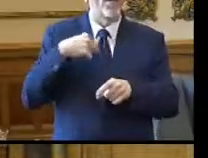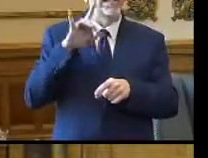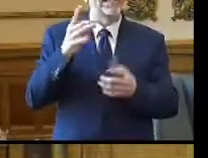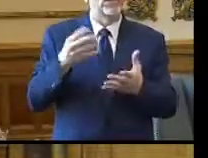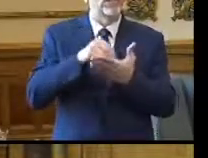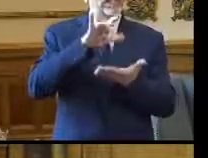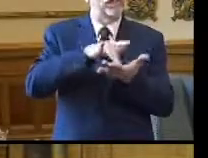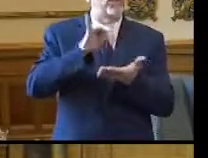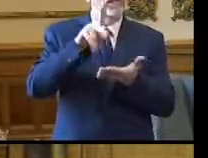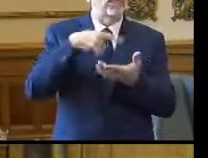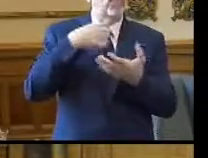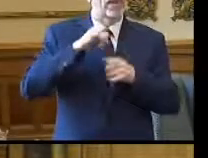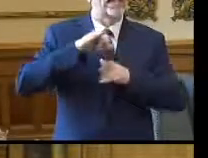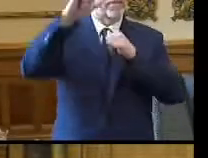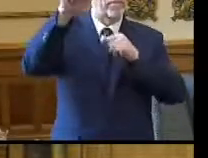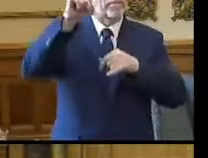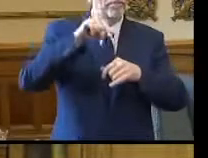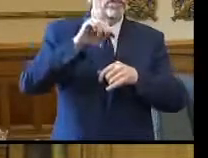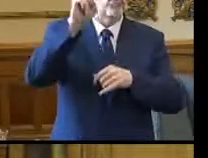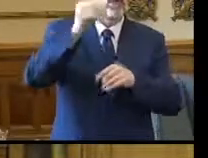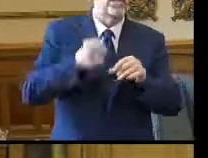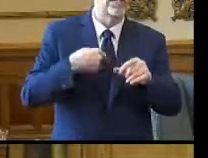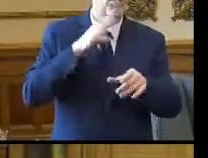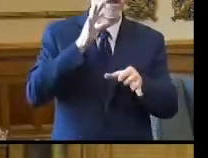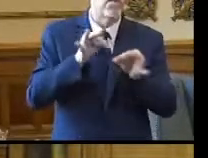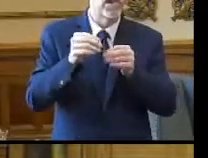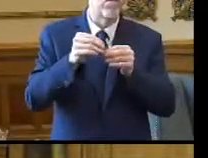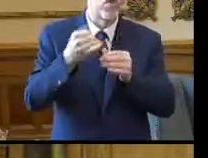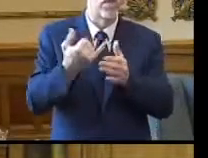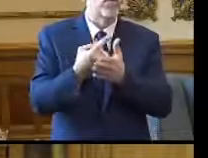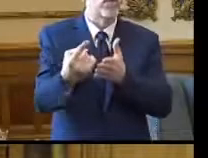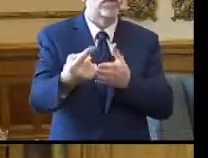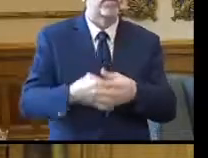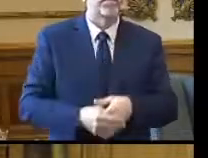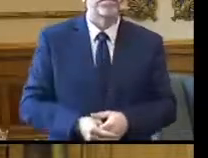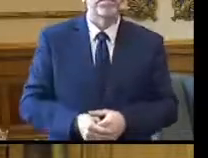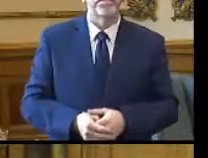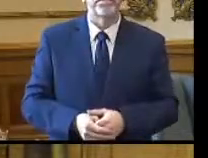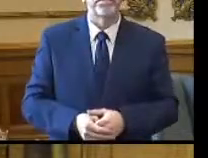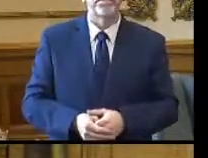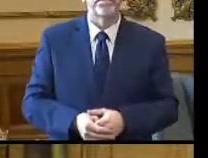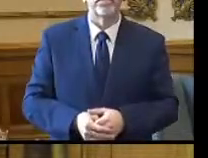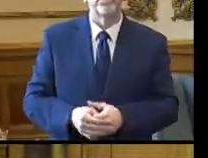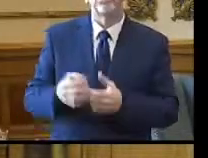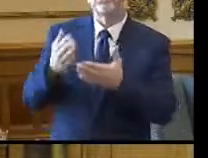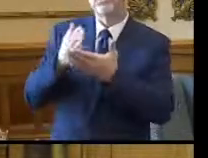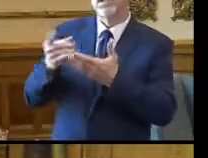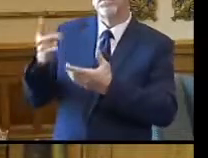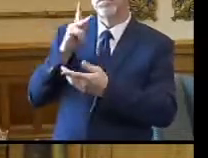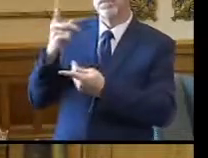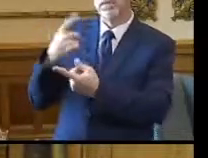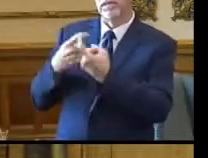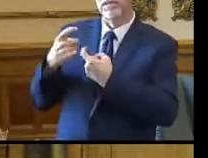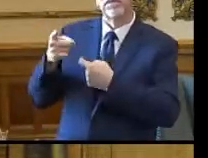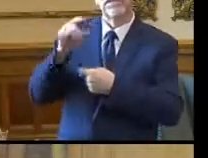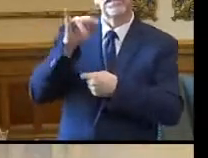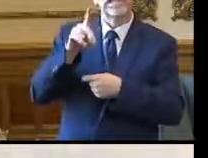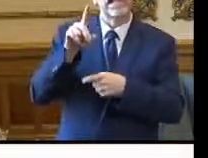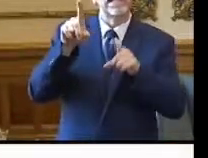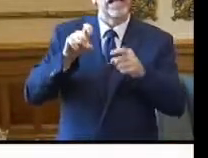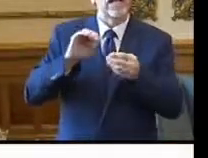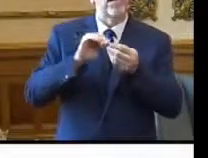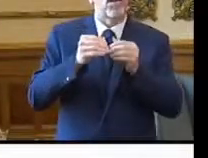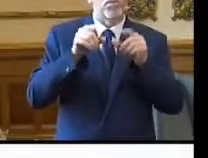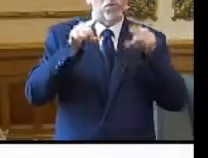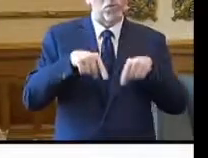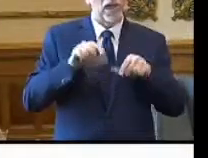in central Indiana. More about that later this week. We've also had some questions about how Indiana's testing numbers compare to